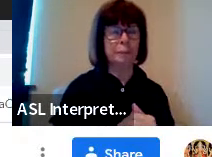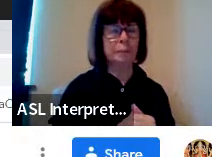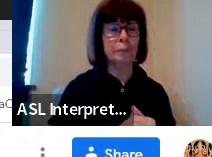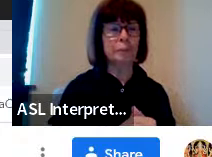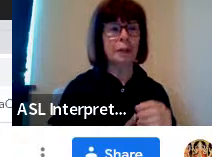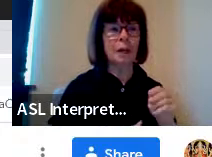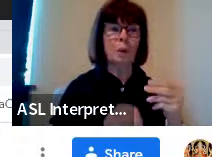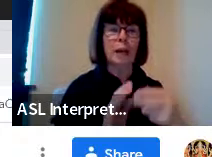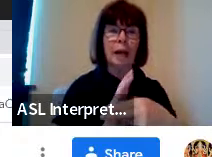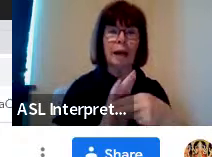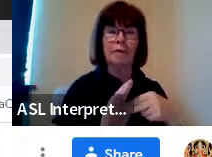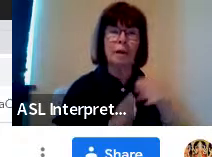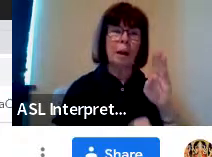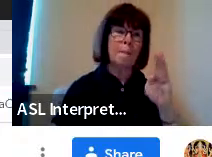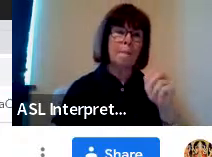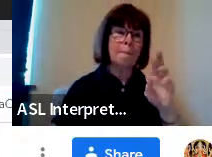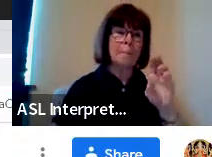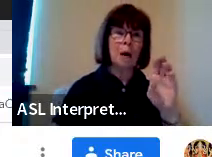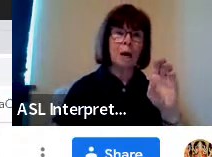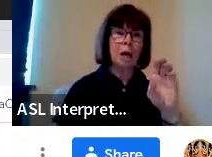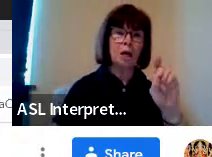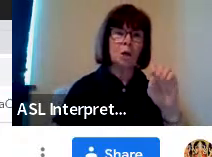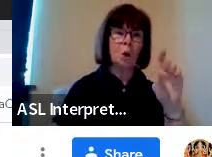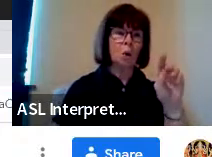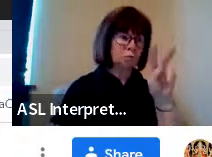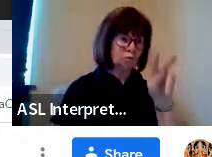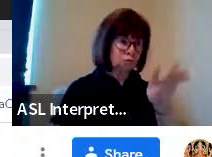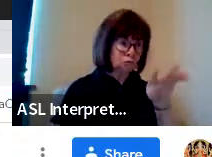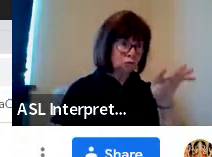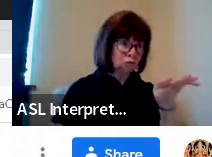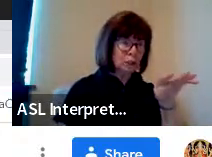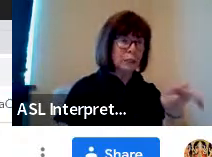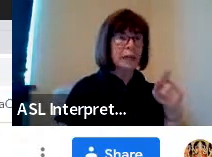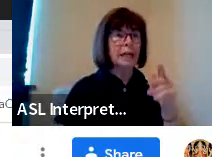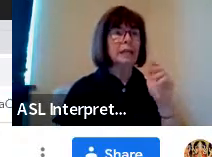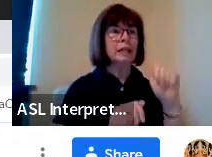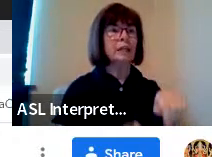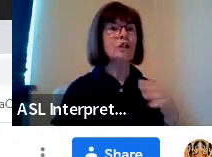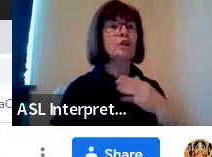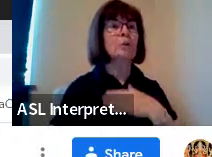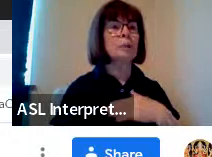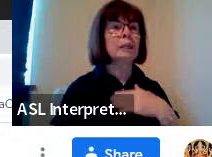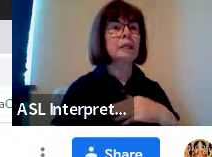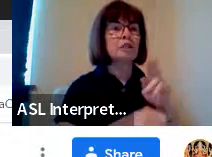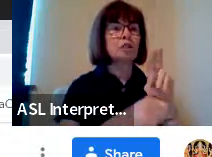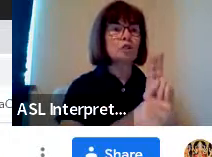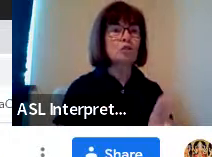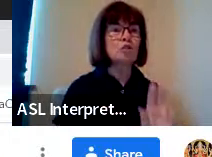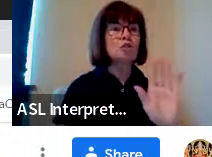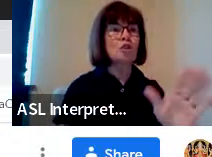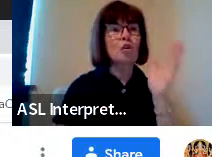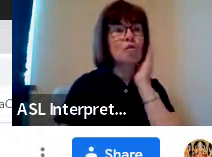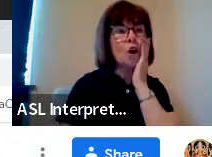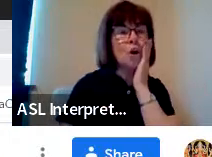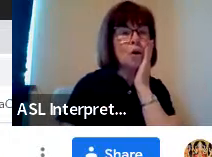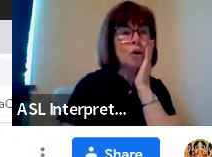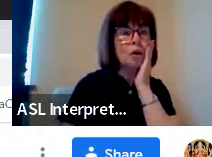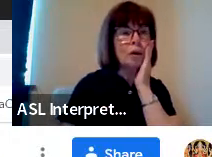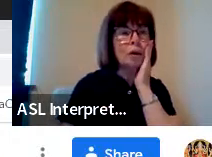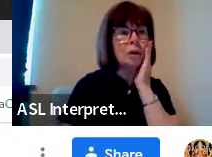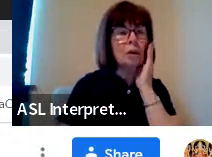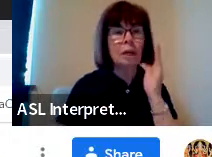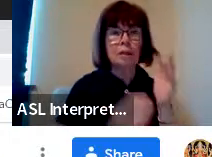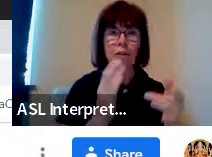barcodes in our flyers where we tell them, can you please like try to use your phone? And even technology